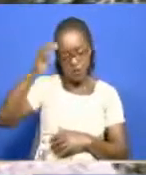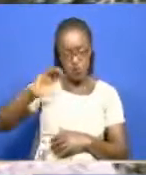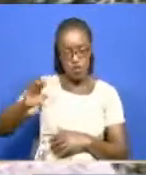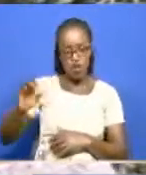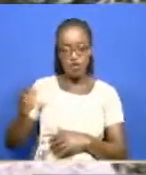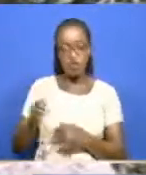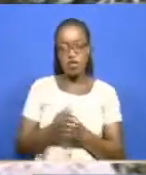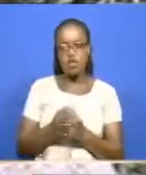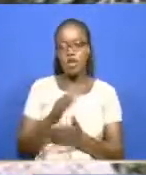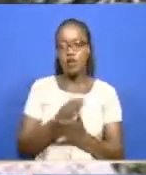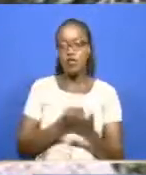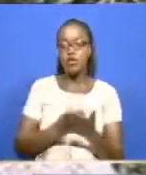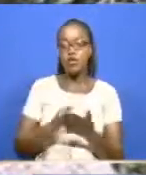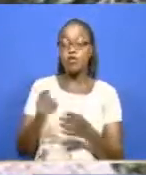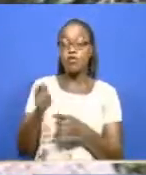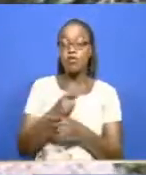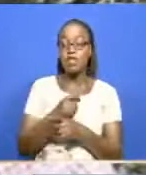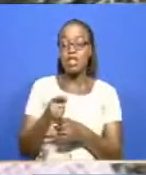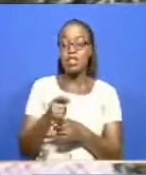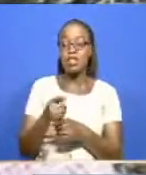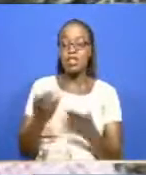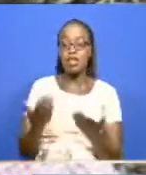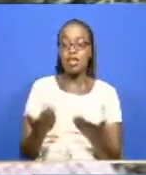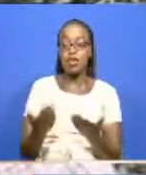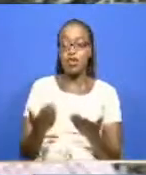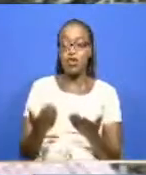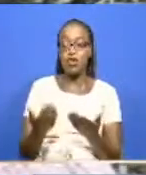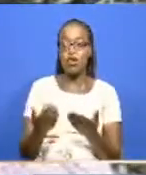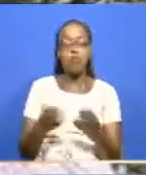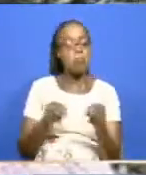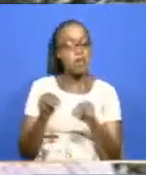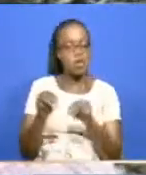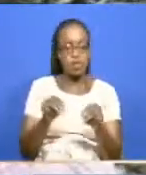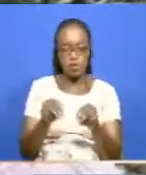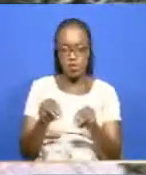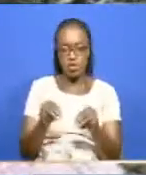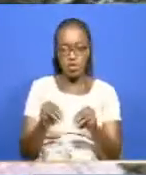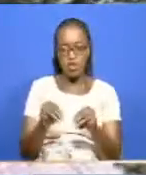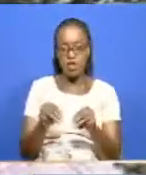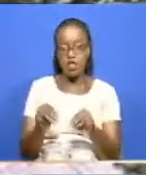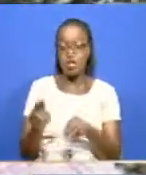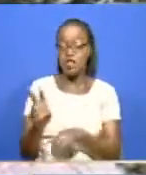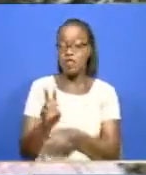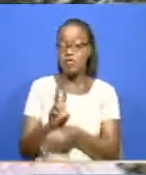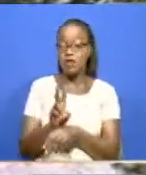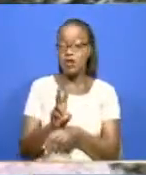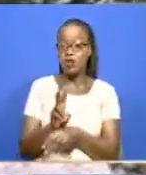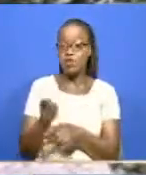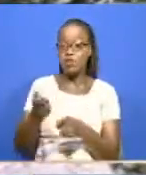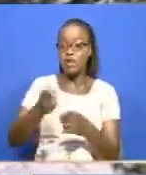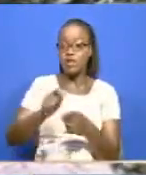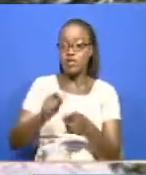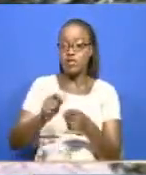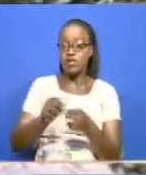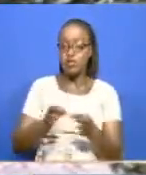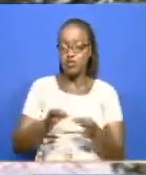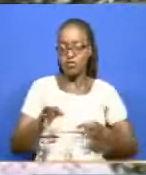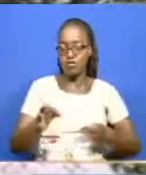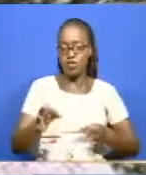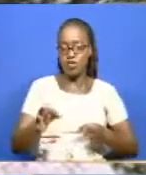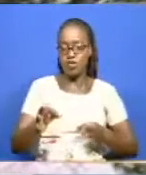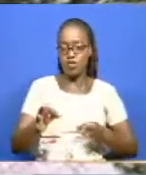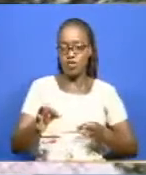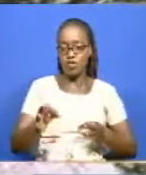the training we are doing today is on post-harvest management, that is value addition, so that they can be able to prolong the life of the